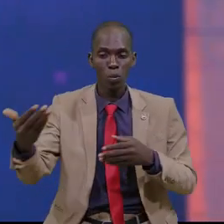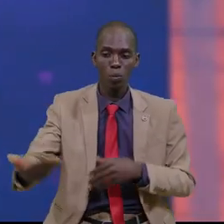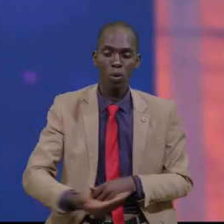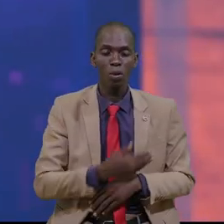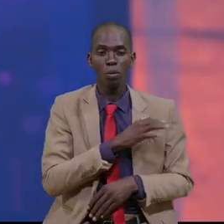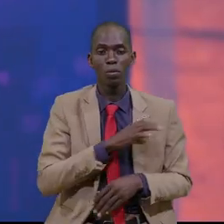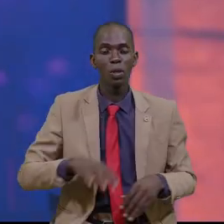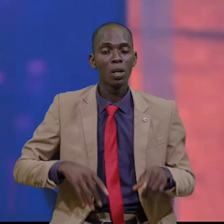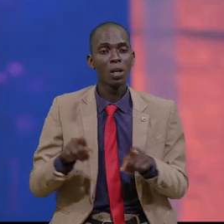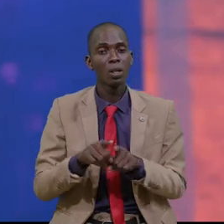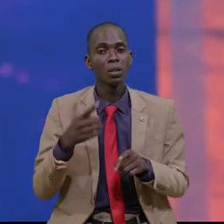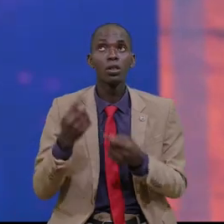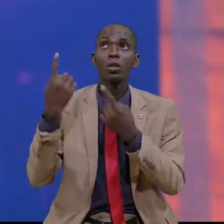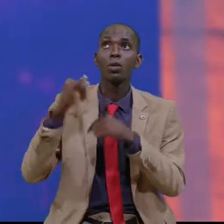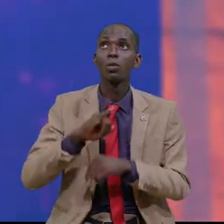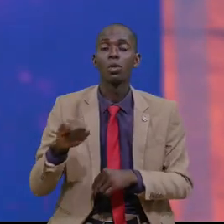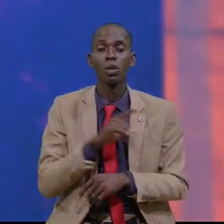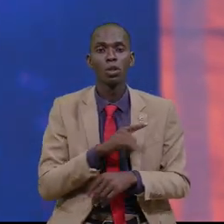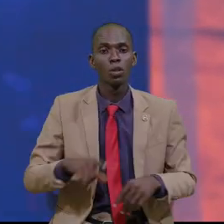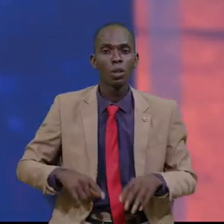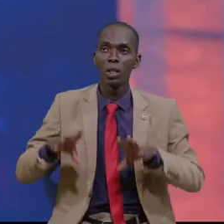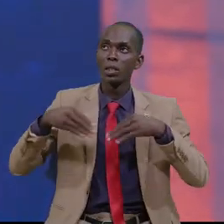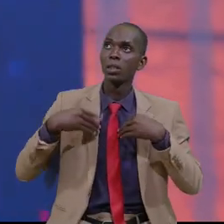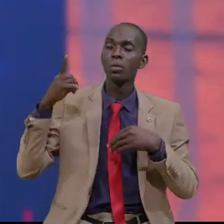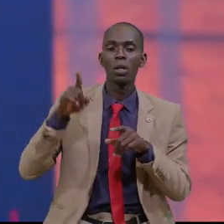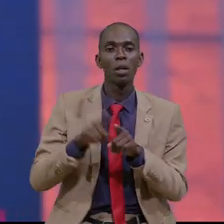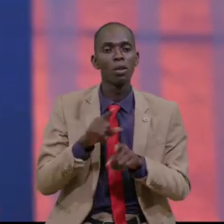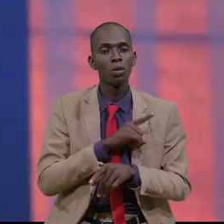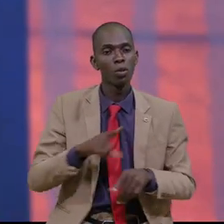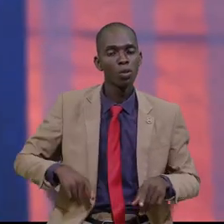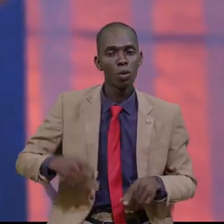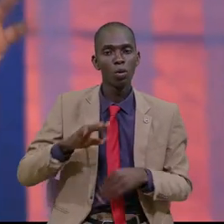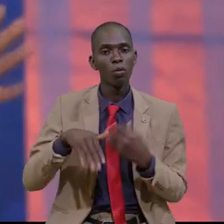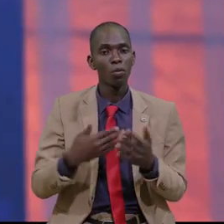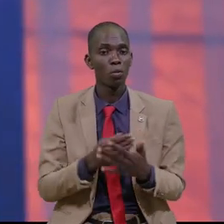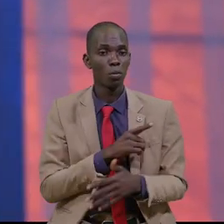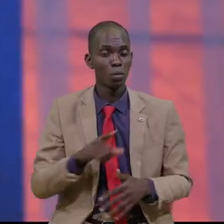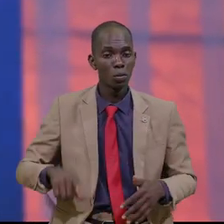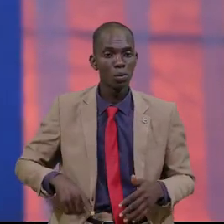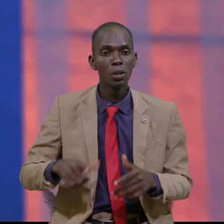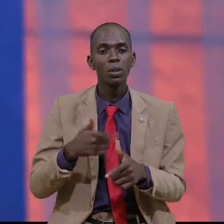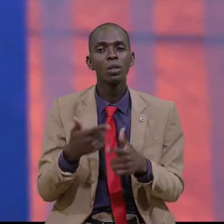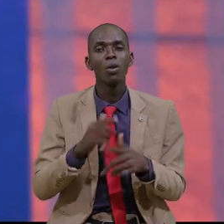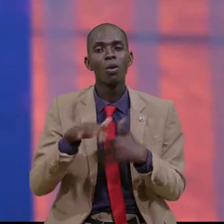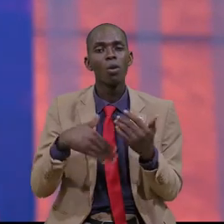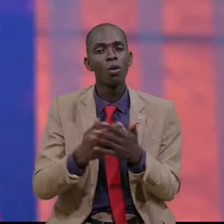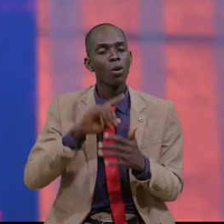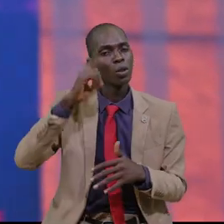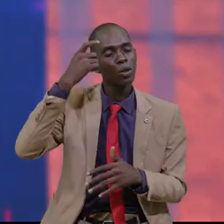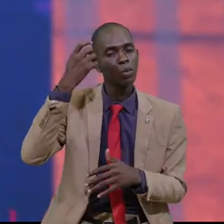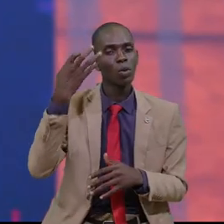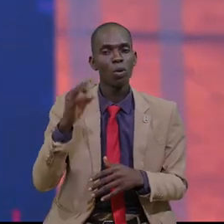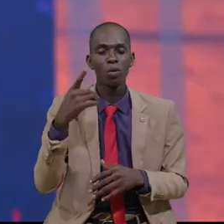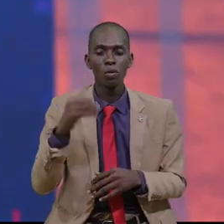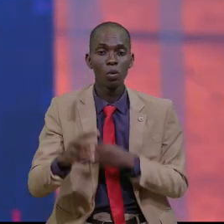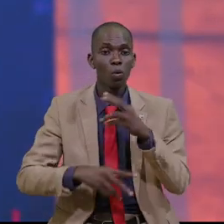him, he is now King of kings and Lord of lords, you know what will happen? All the governments of the world will be upon his